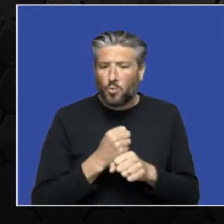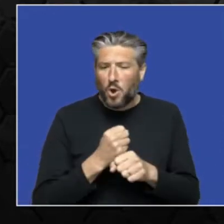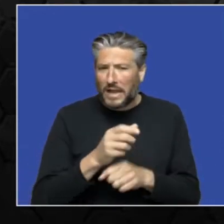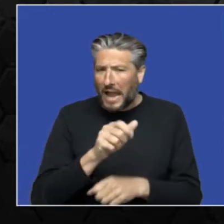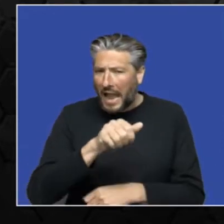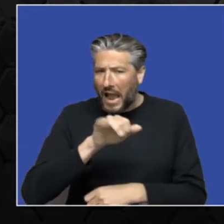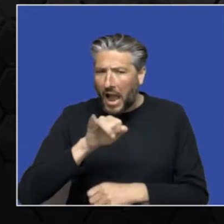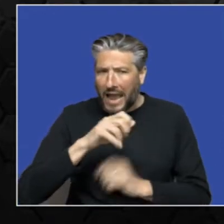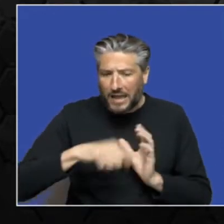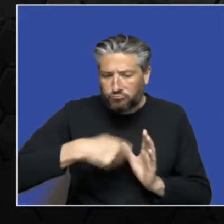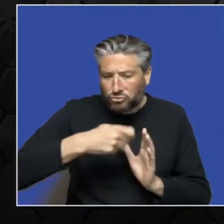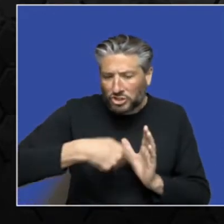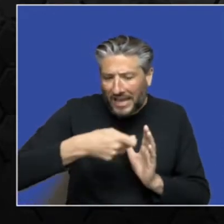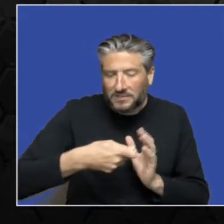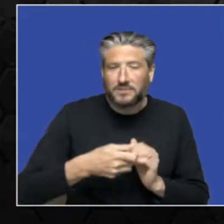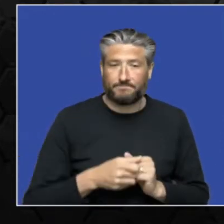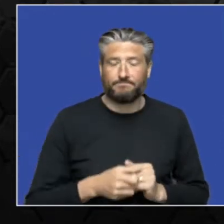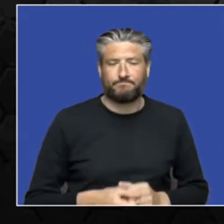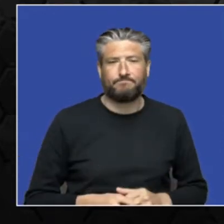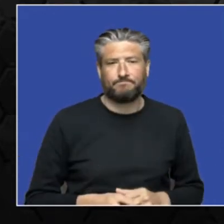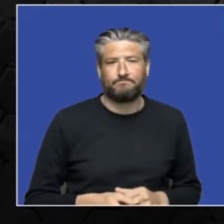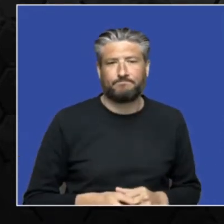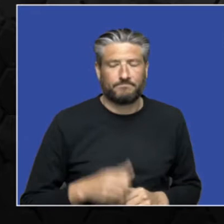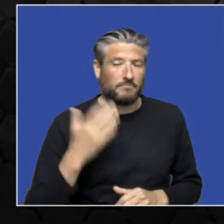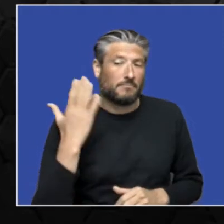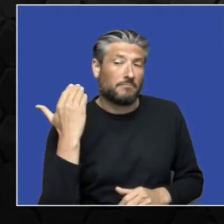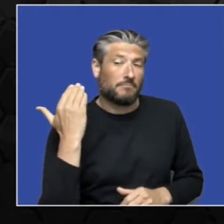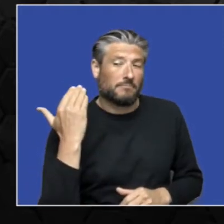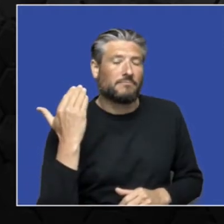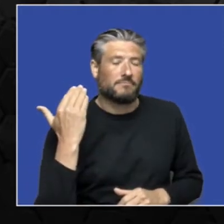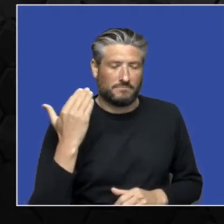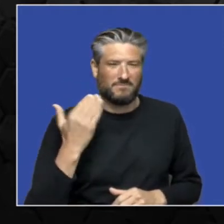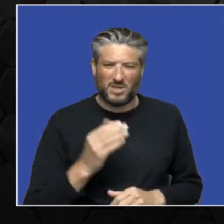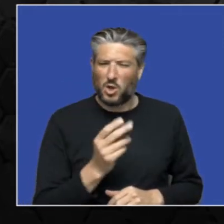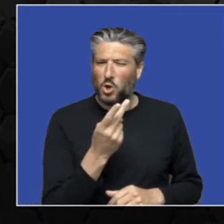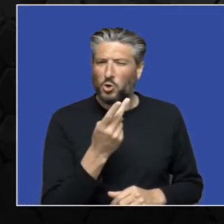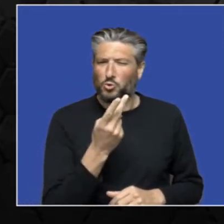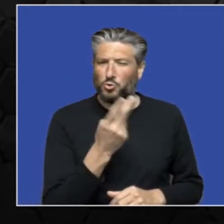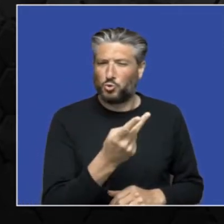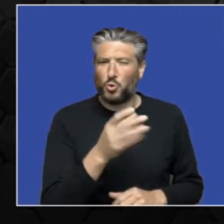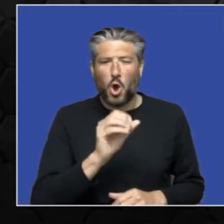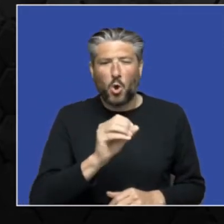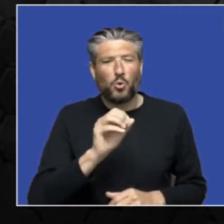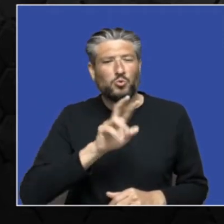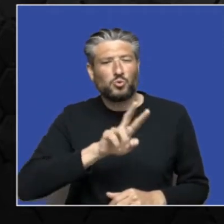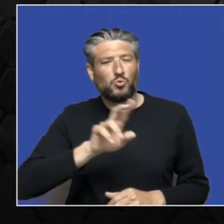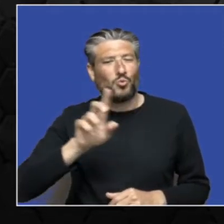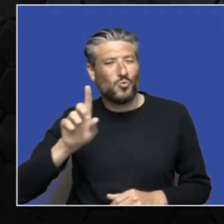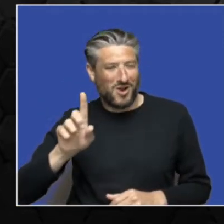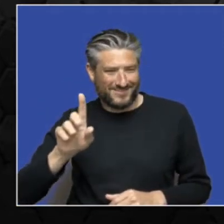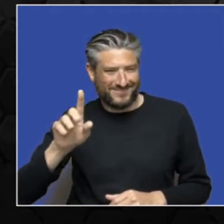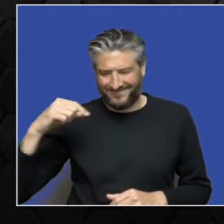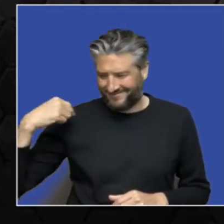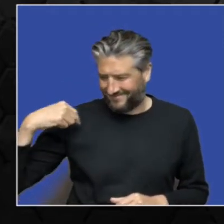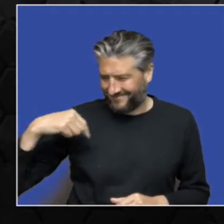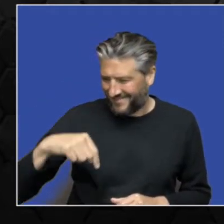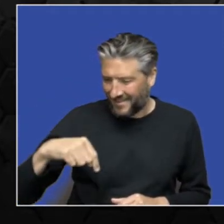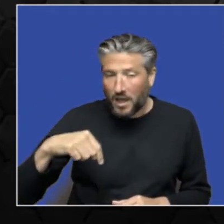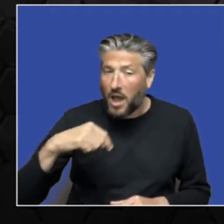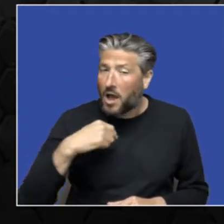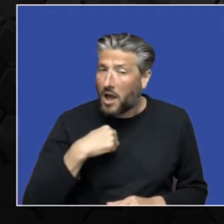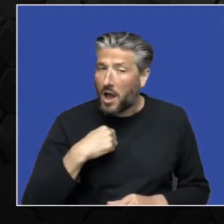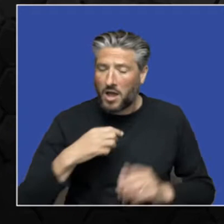started a small hobby project using AI, and you'll see a snippet of that in a second.